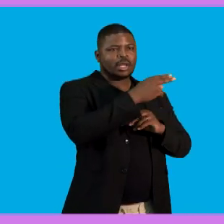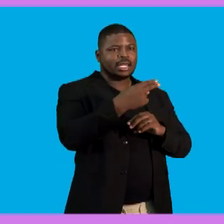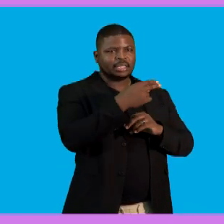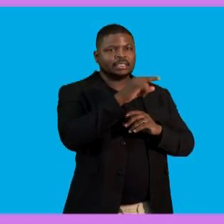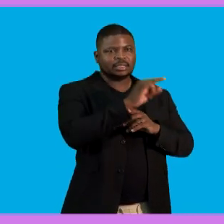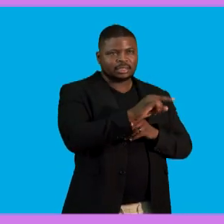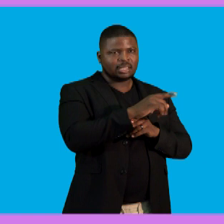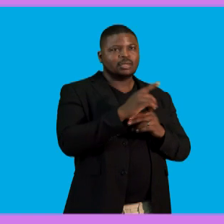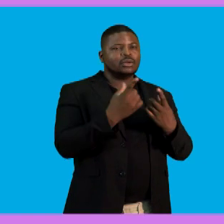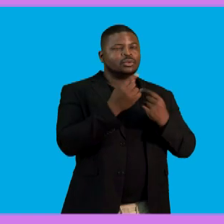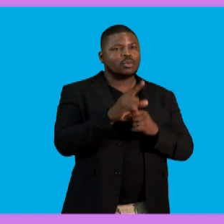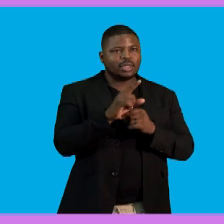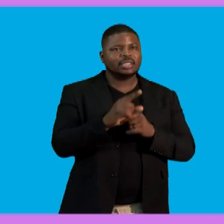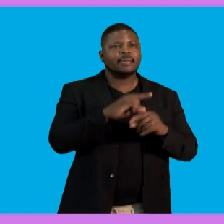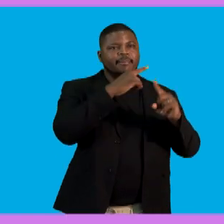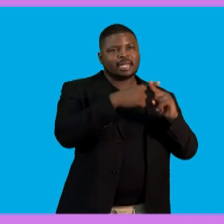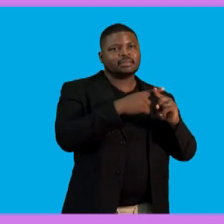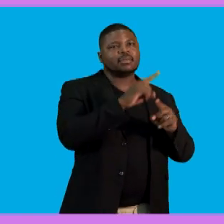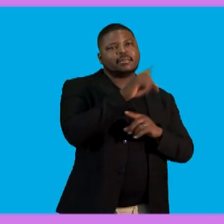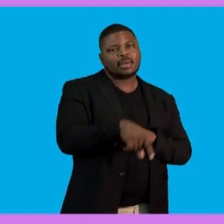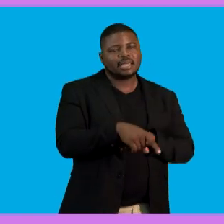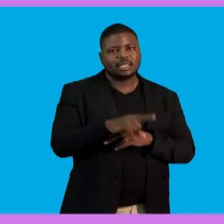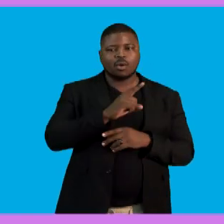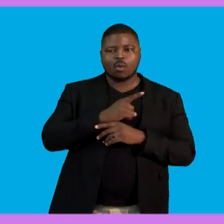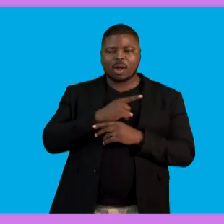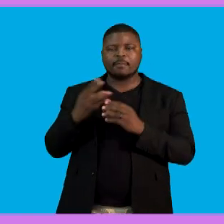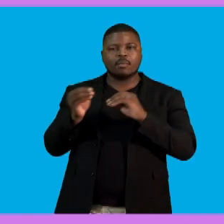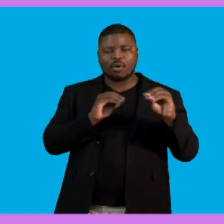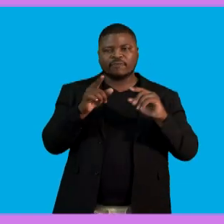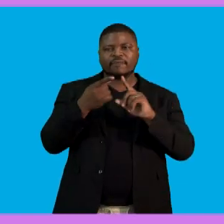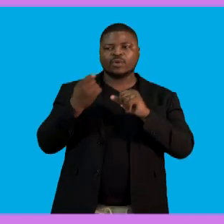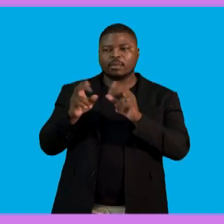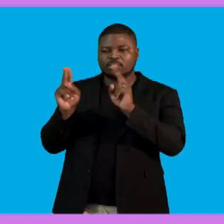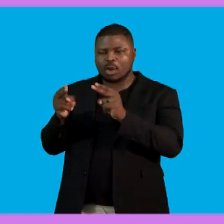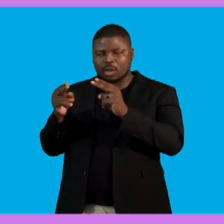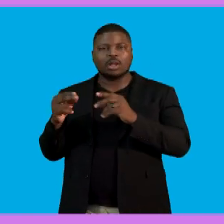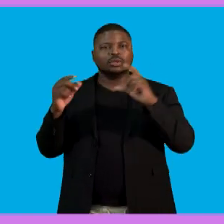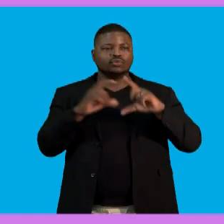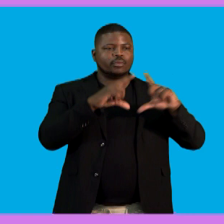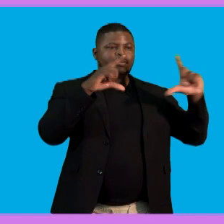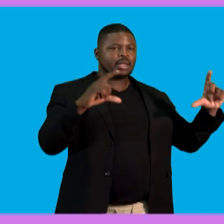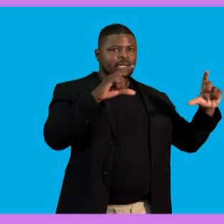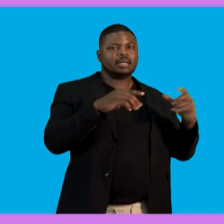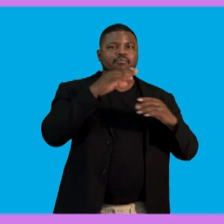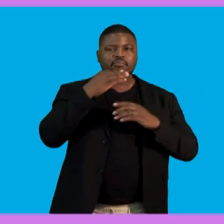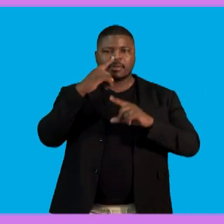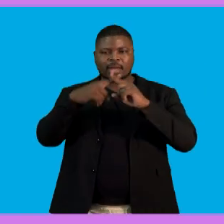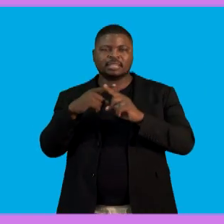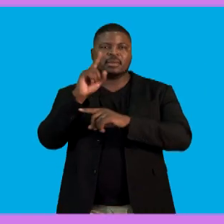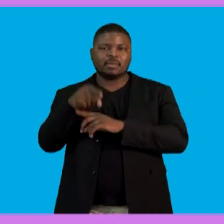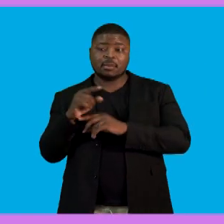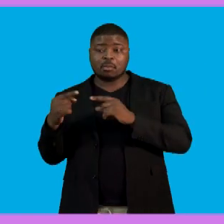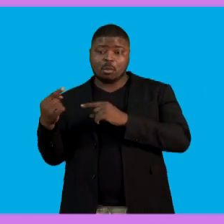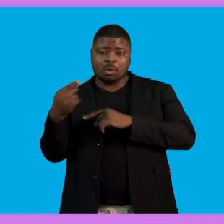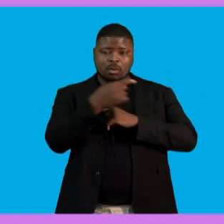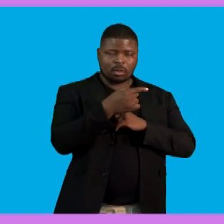to multiply by 10 because I'm moving from a big unit to a smaller unit. So when I'm moving from a big unit to a smaller